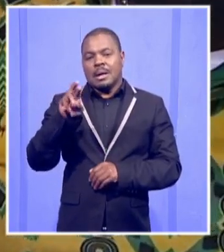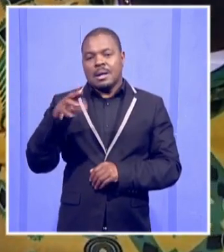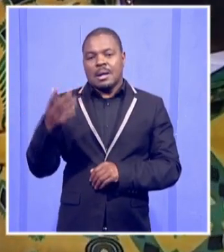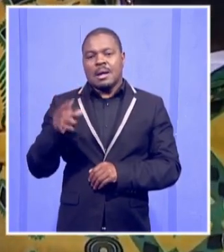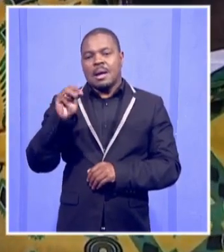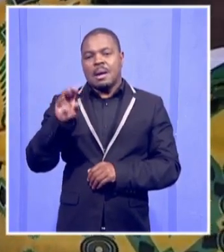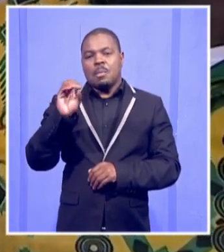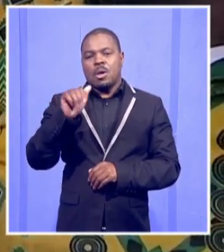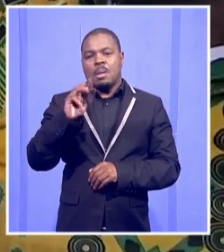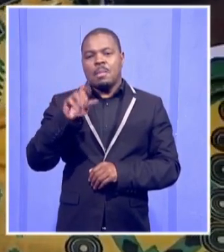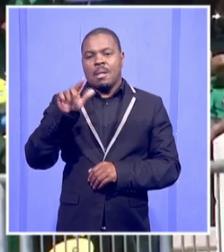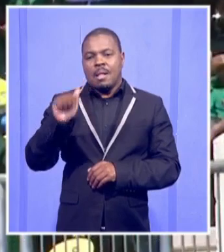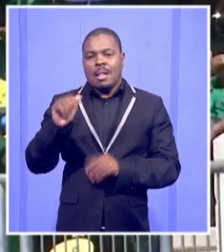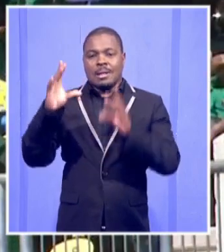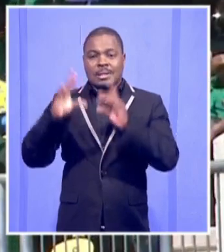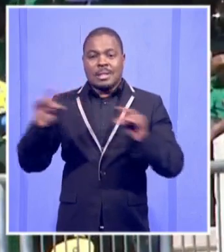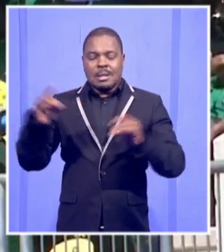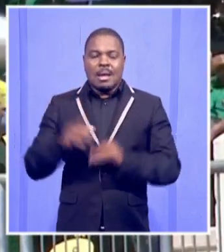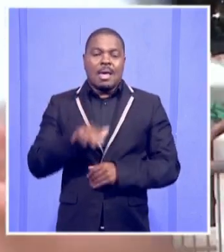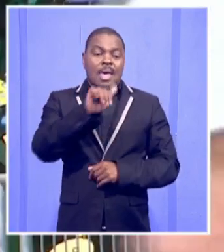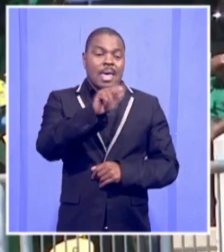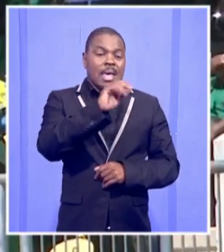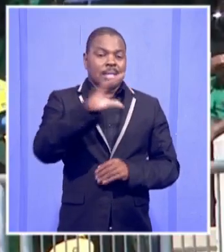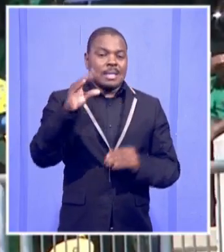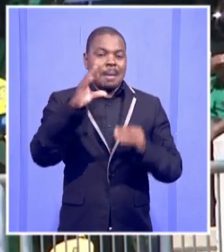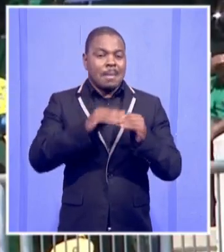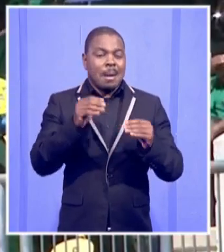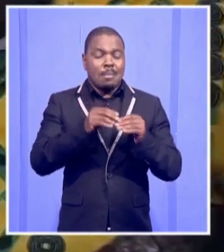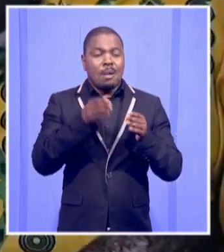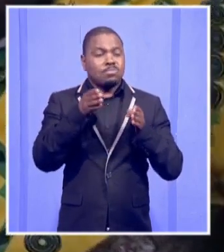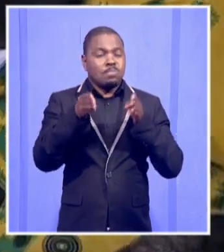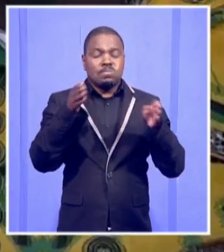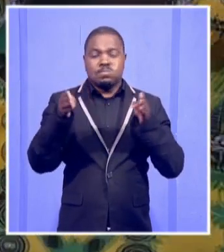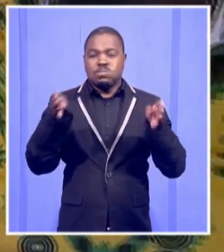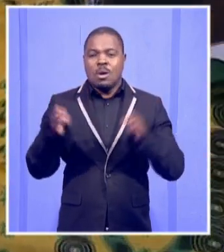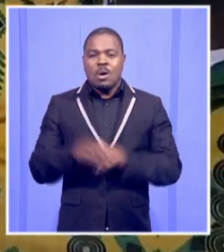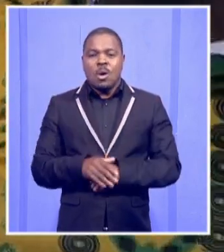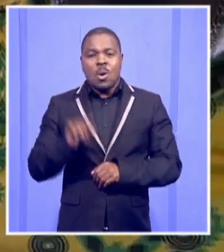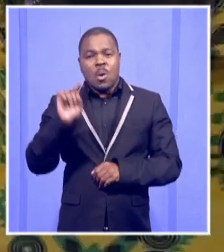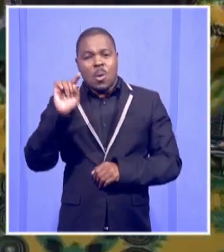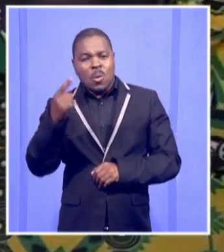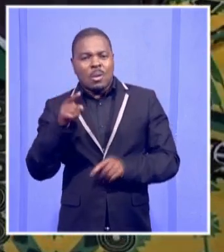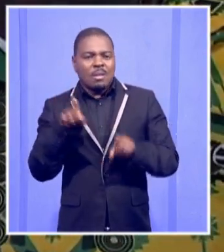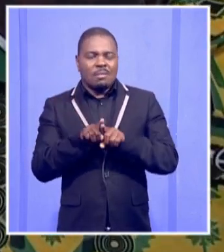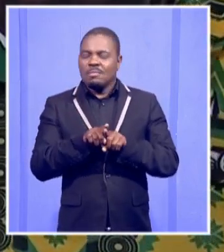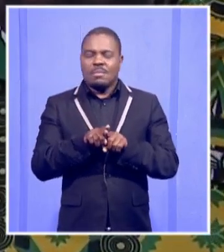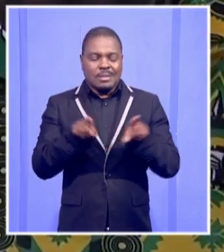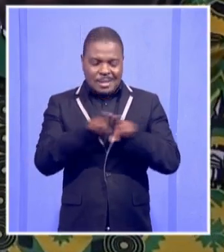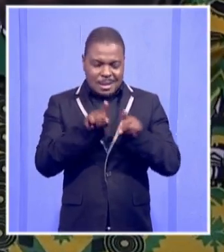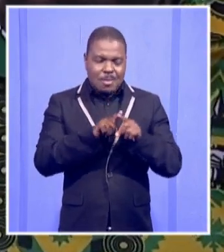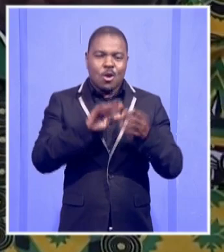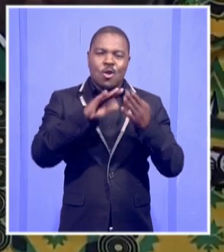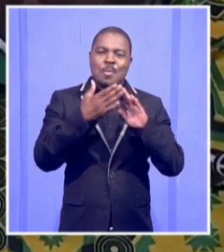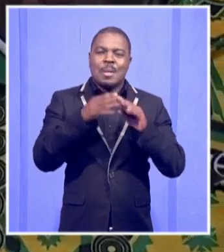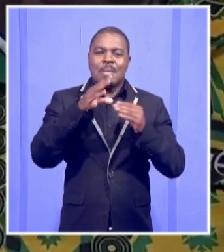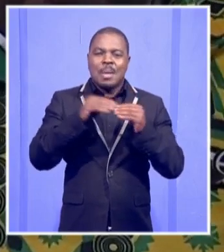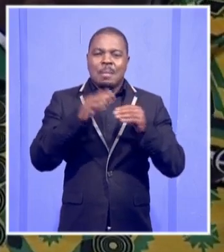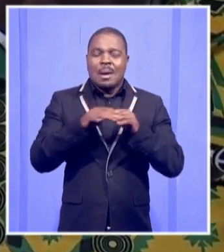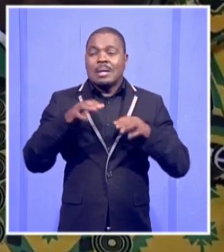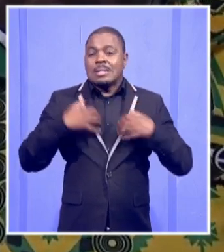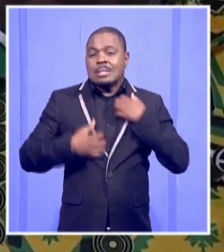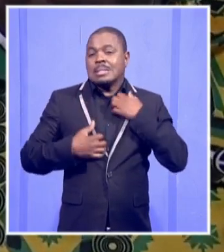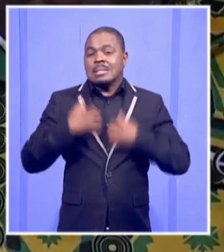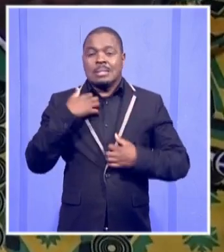got various ANC members here, not only ANC members, but community members, eagerly waiting and